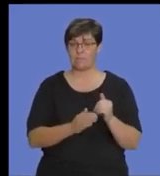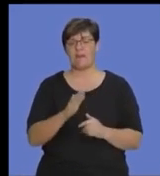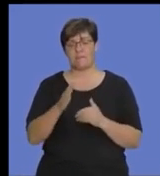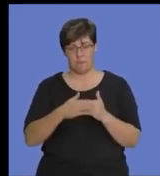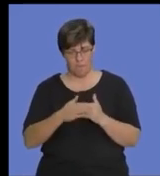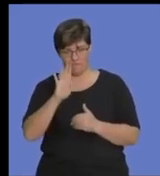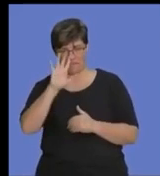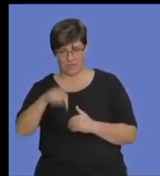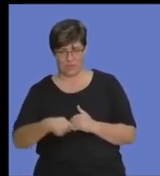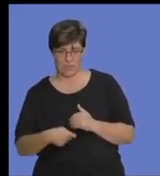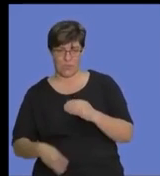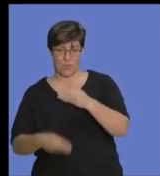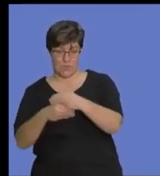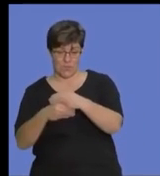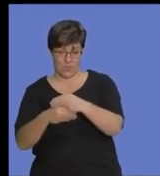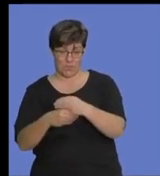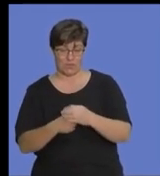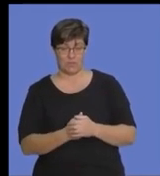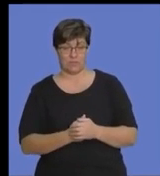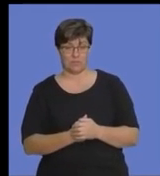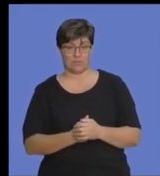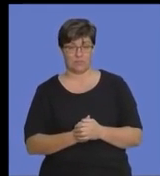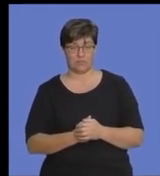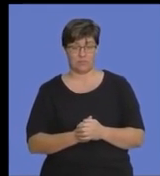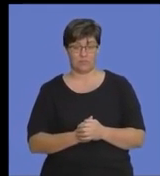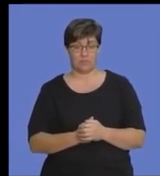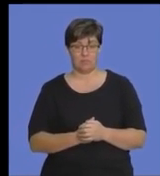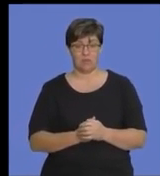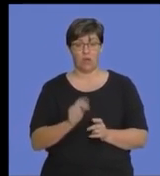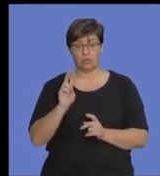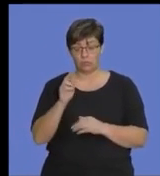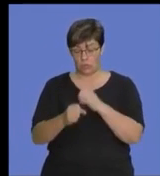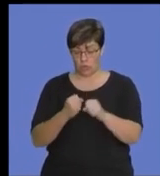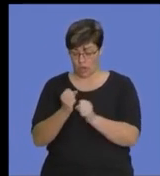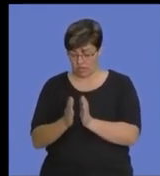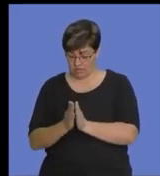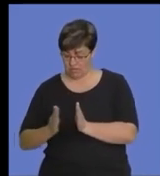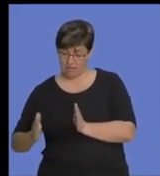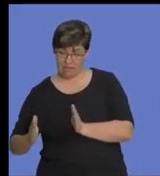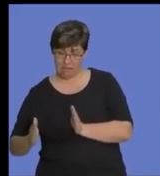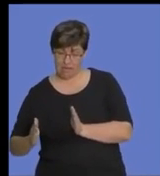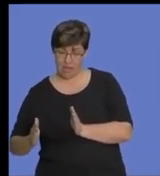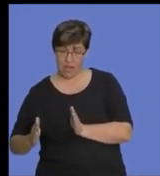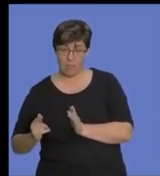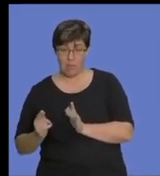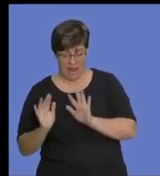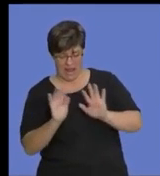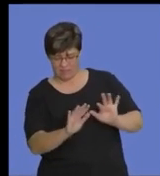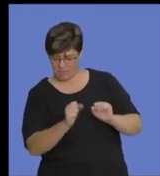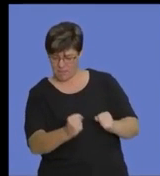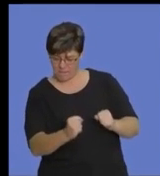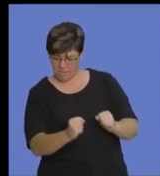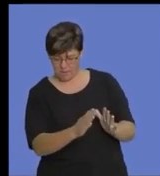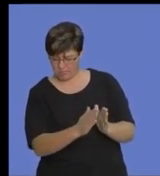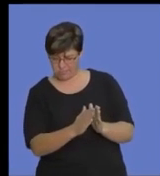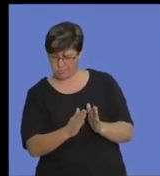to deposit the 5,000. And then for the 2 years now of leaving all the